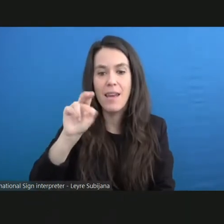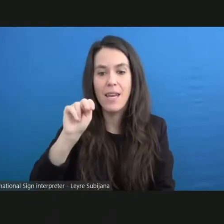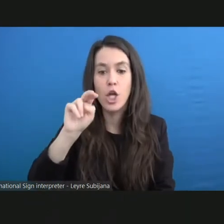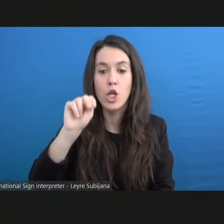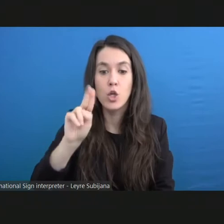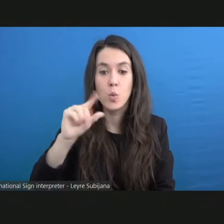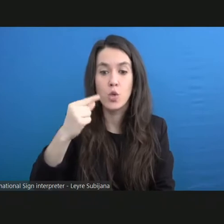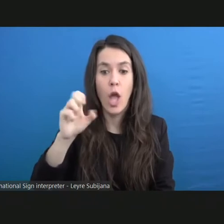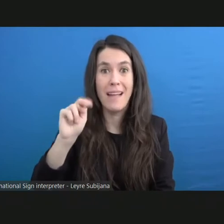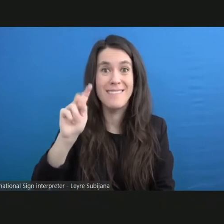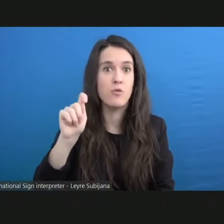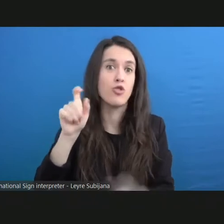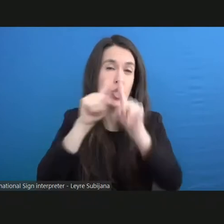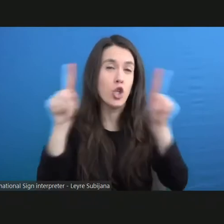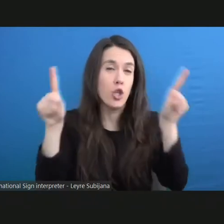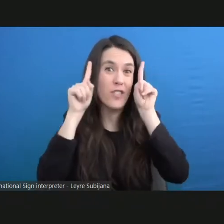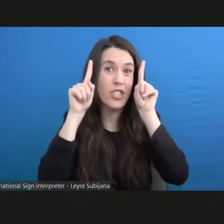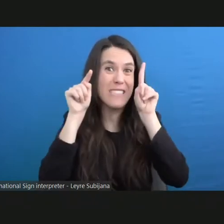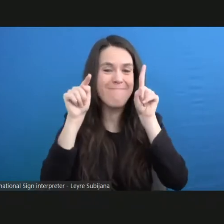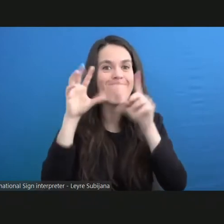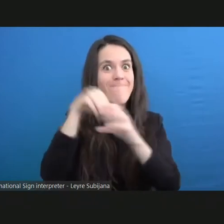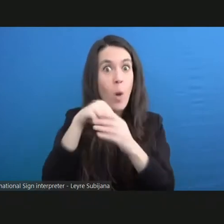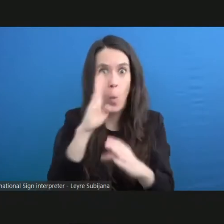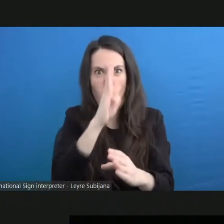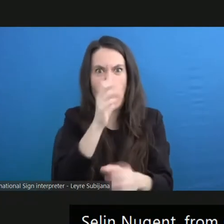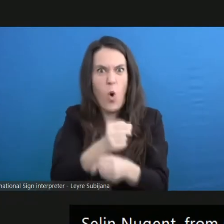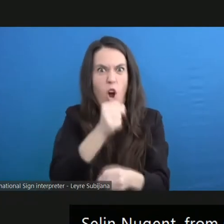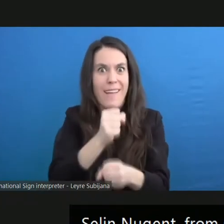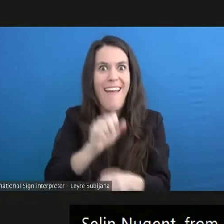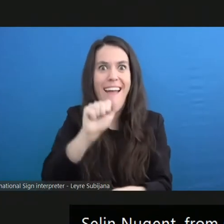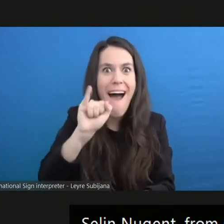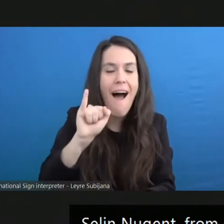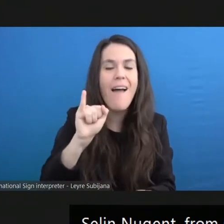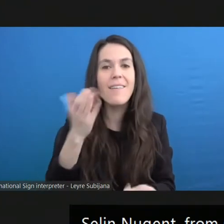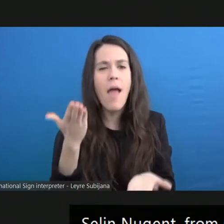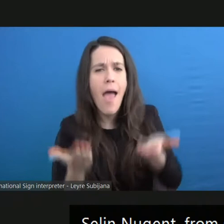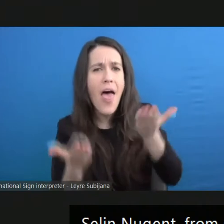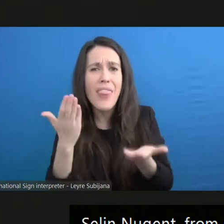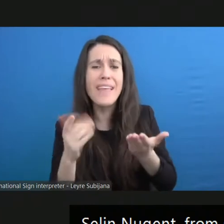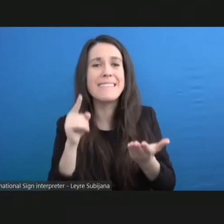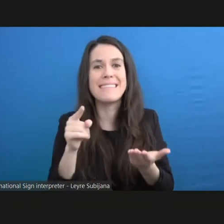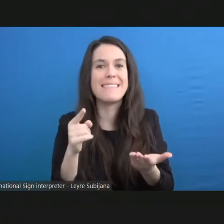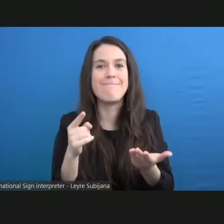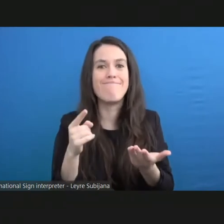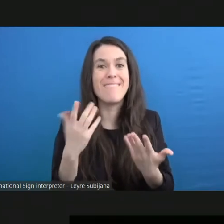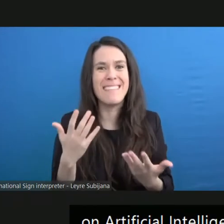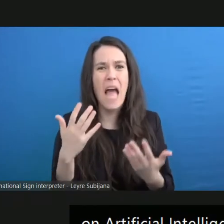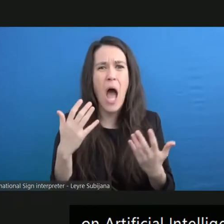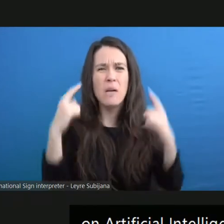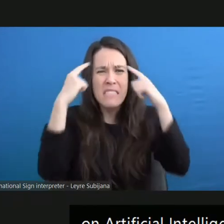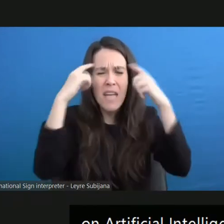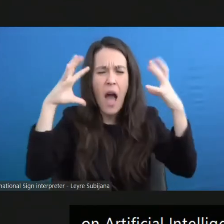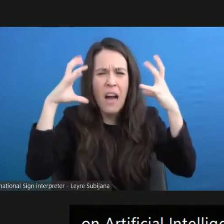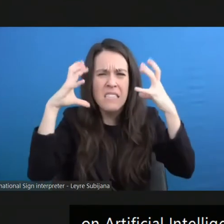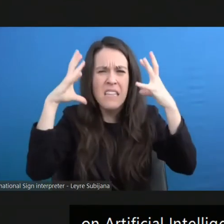who is directly working on artificial intelligence and ethical implications. It seems she has a very significant migraine today. And of course,